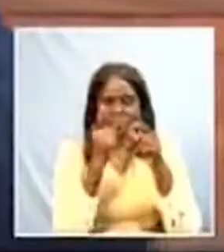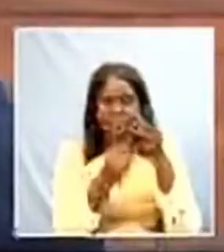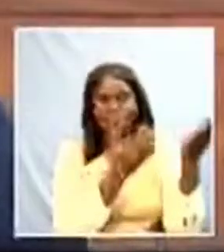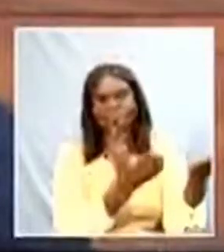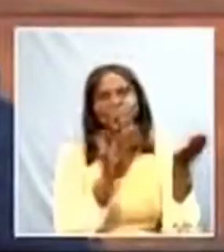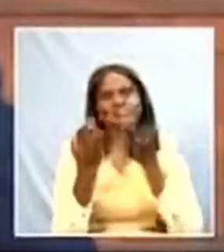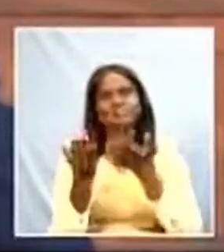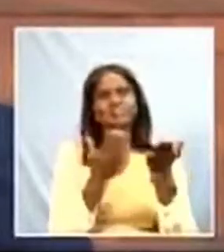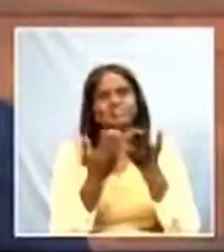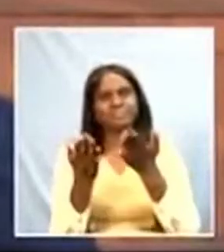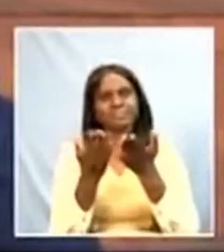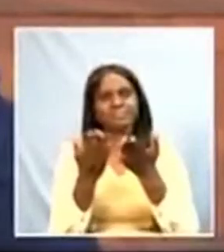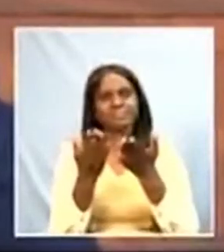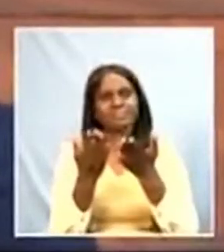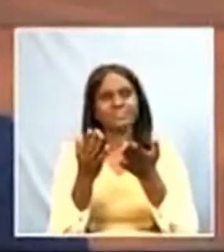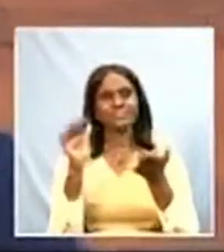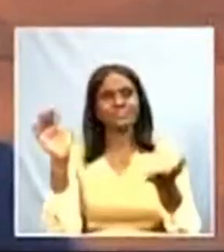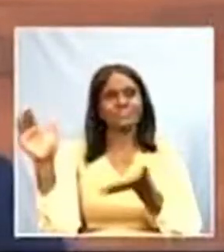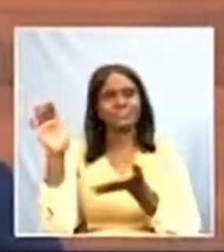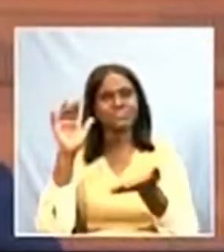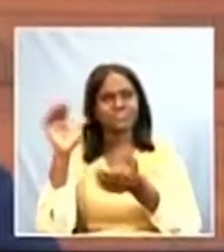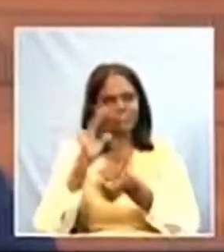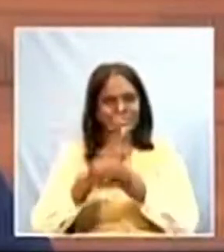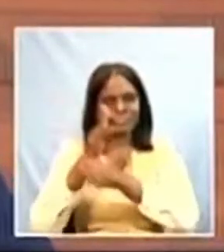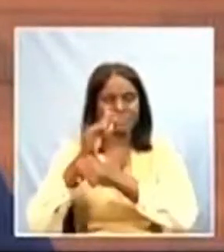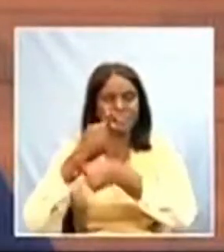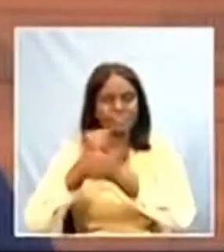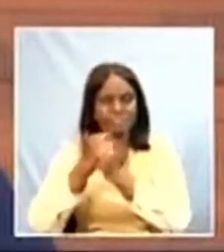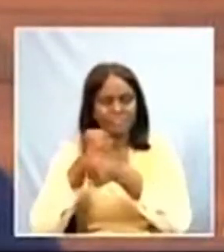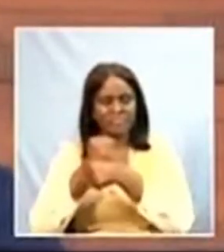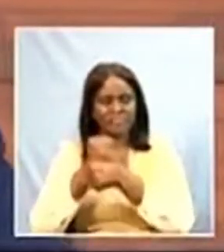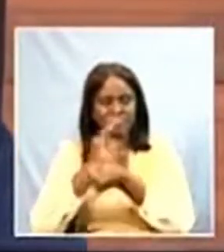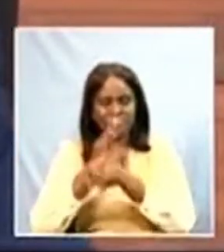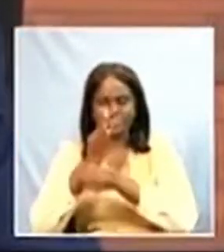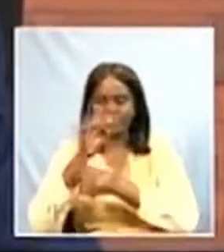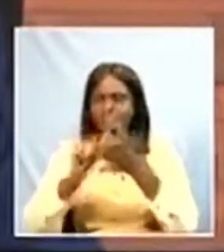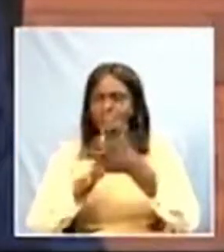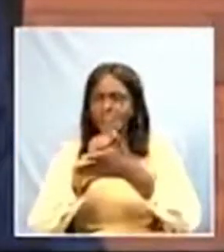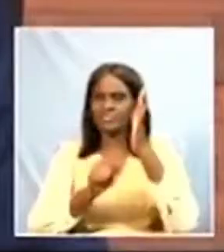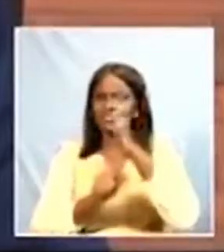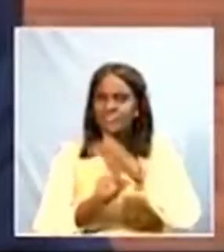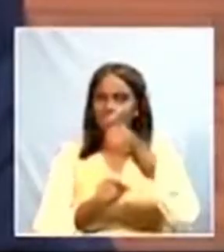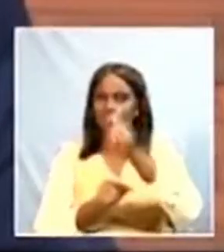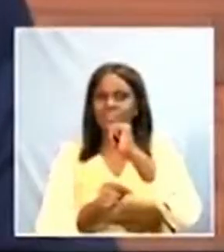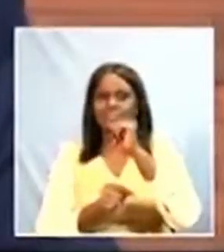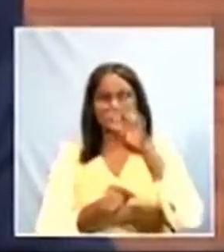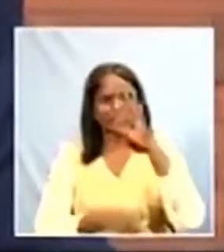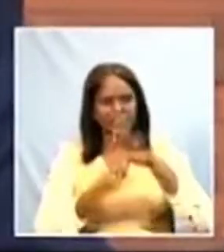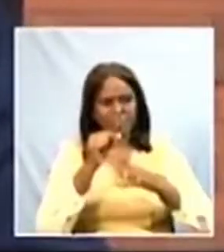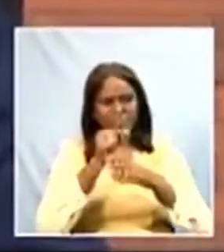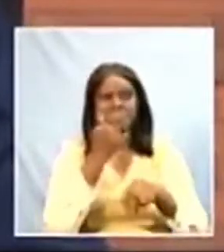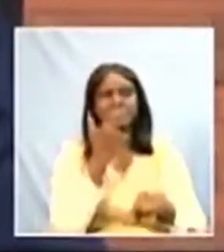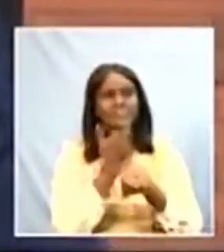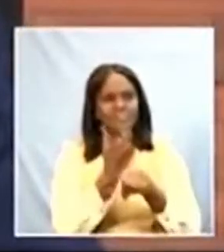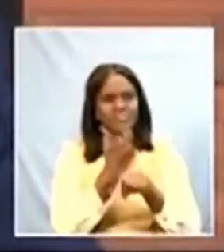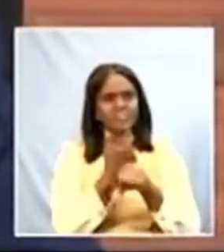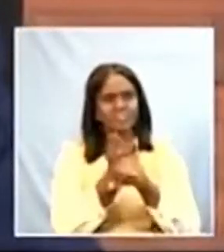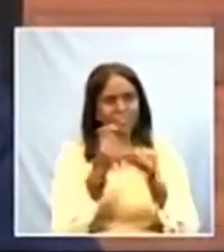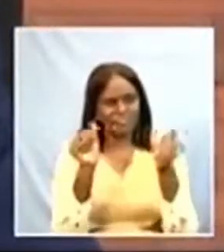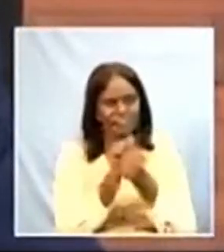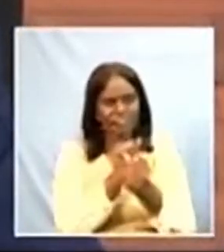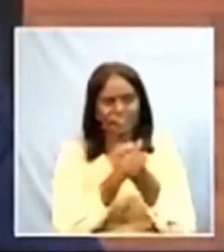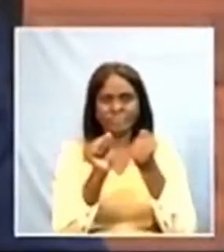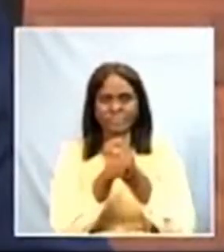them a batch after manufacturing those desks. After termination. Don't you find defective